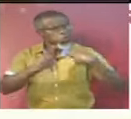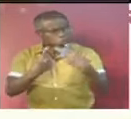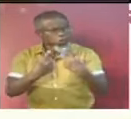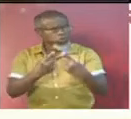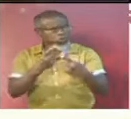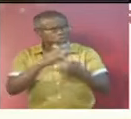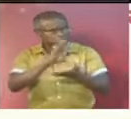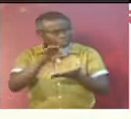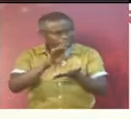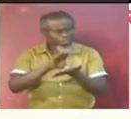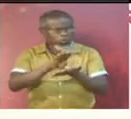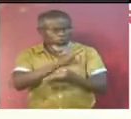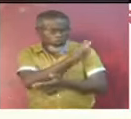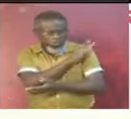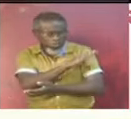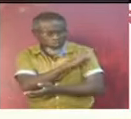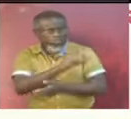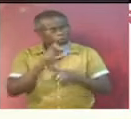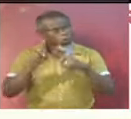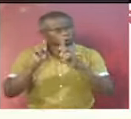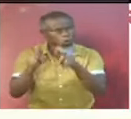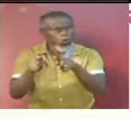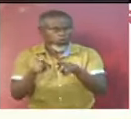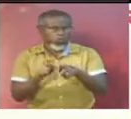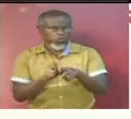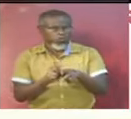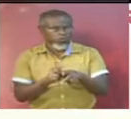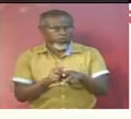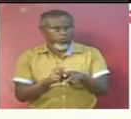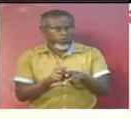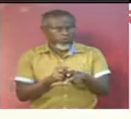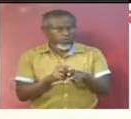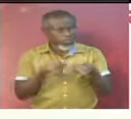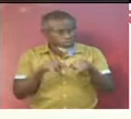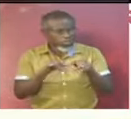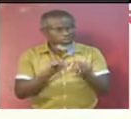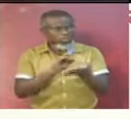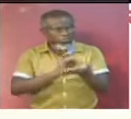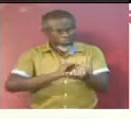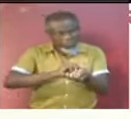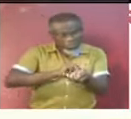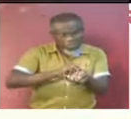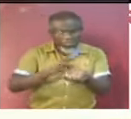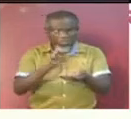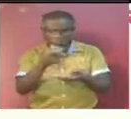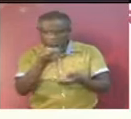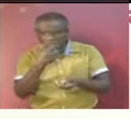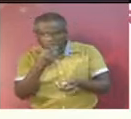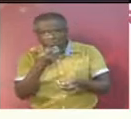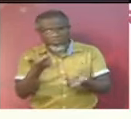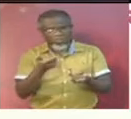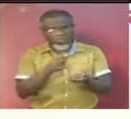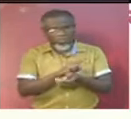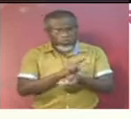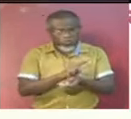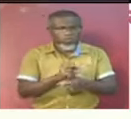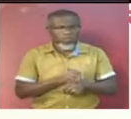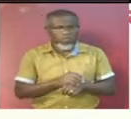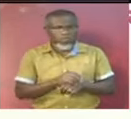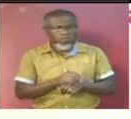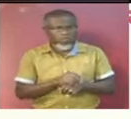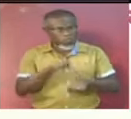comorbid conditions, to continue to do their follow-up, continue to take their medication so they can keep their comorbid conditions under